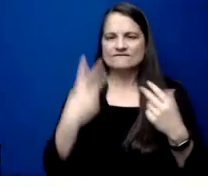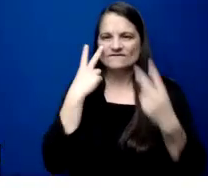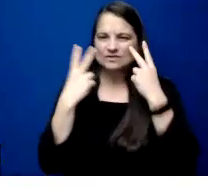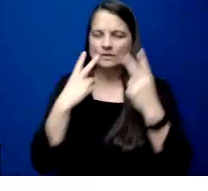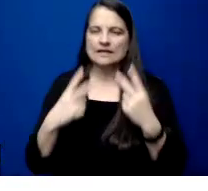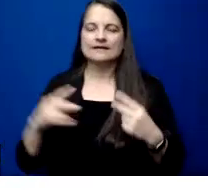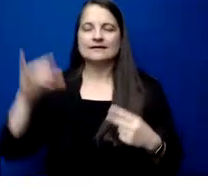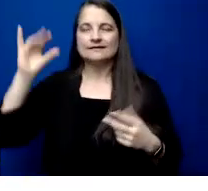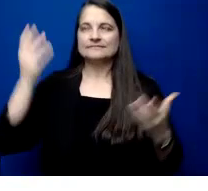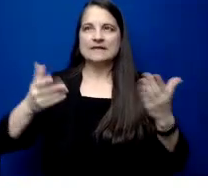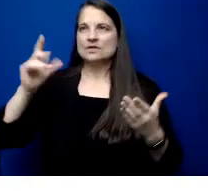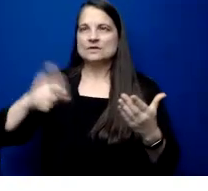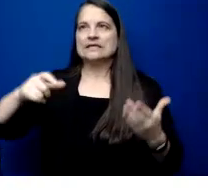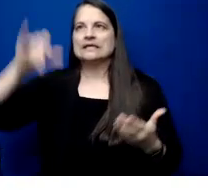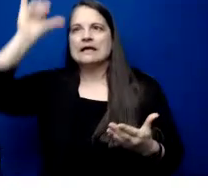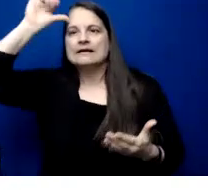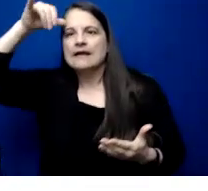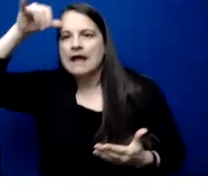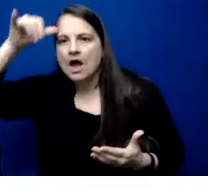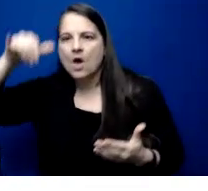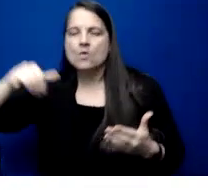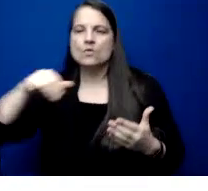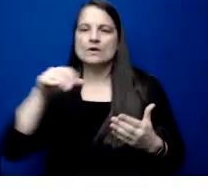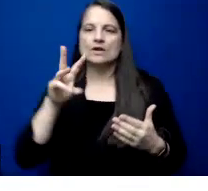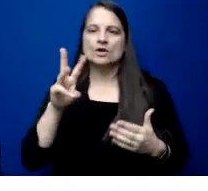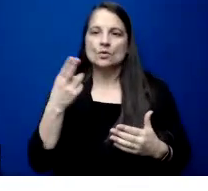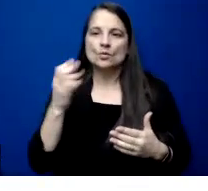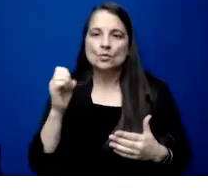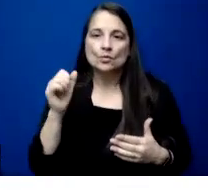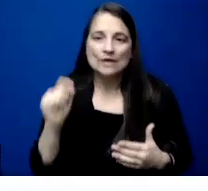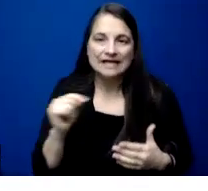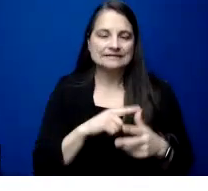cow and a wheat and an ore to